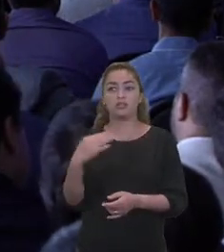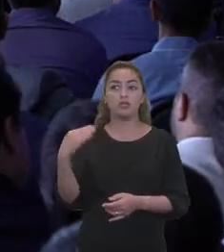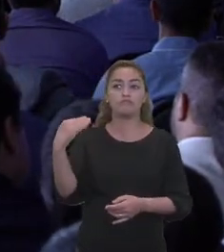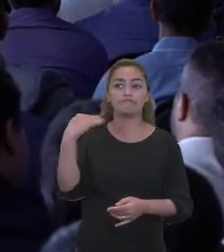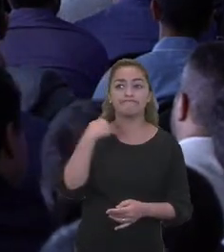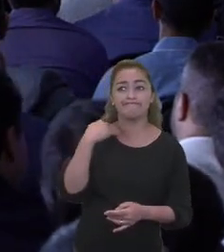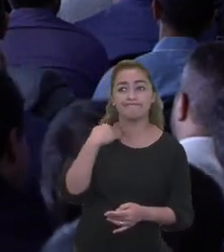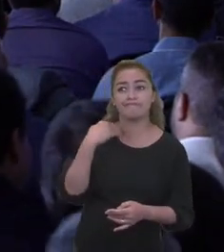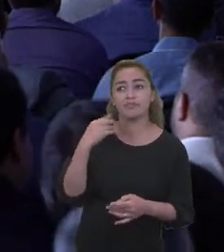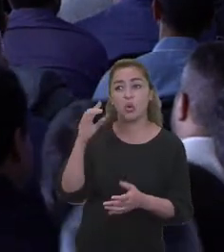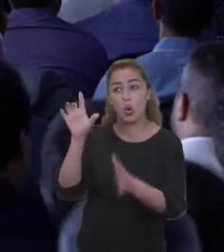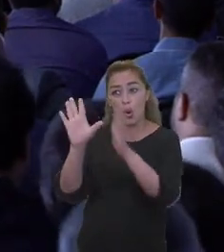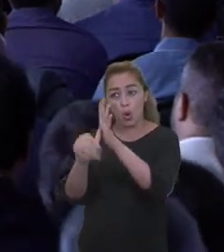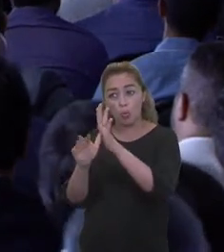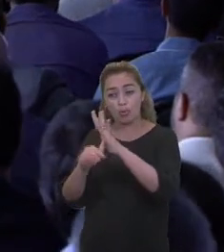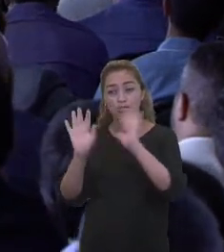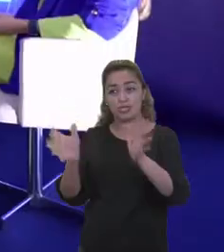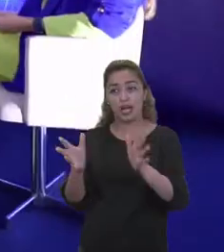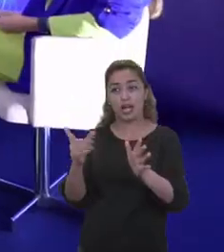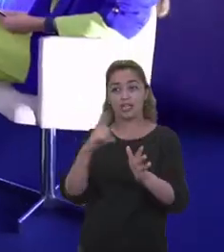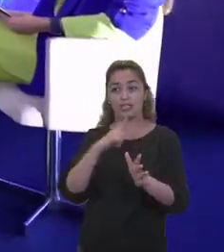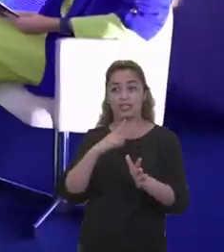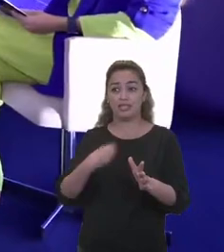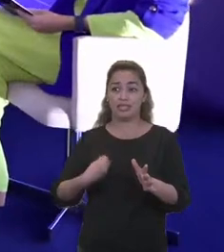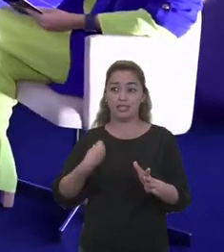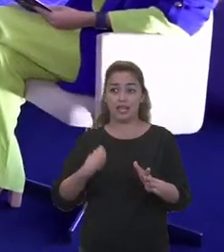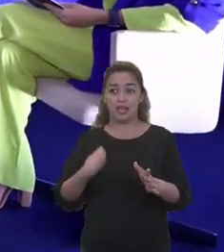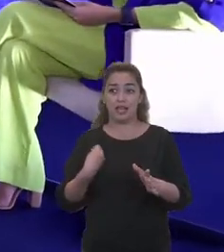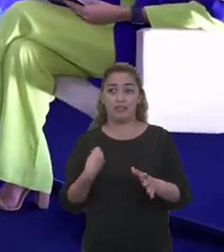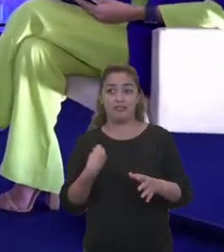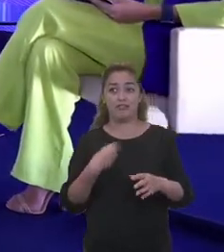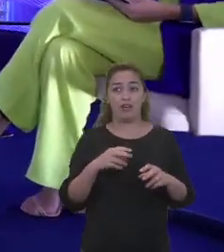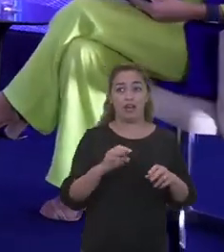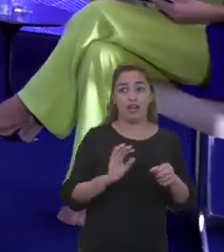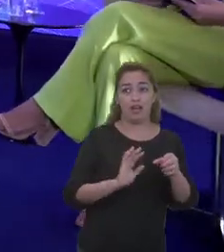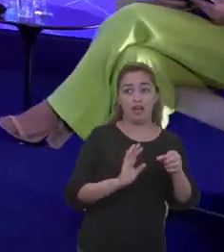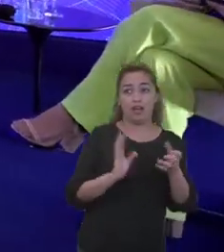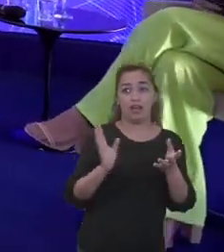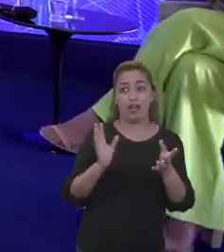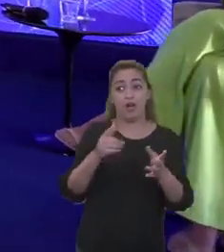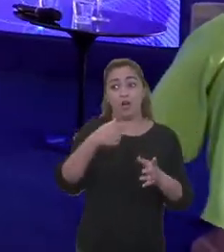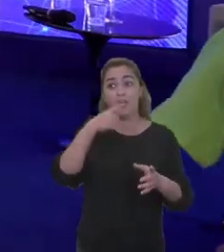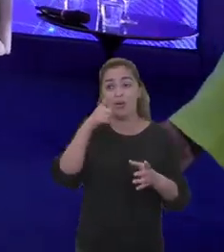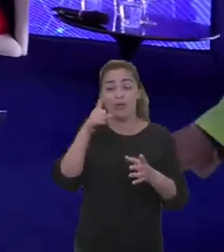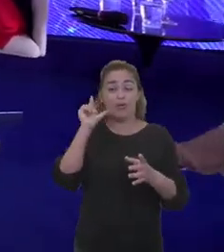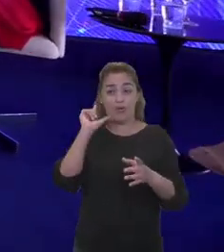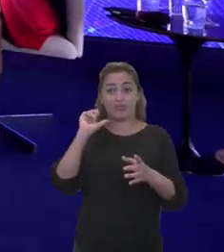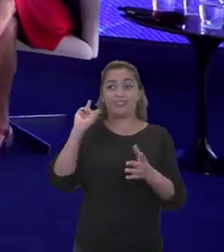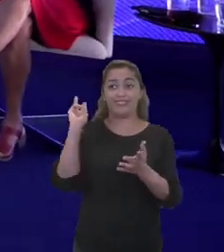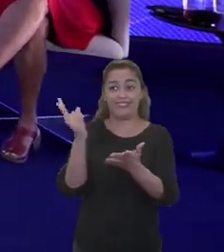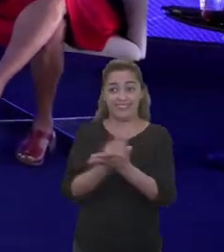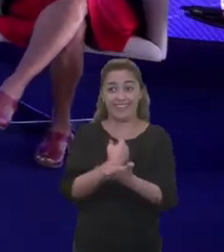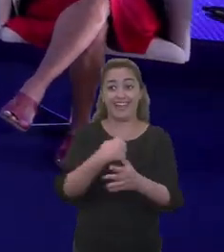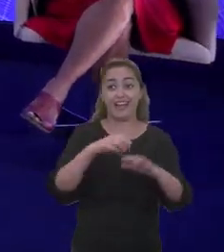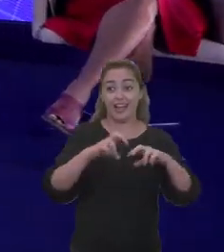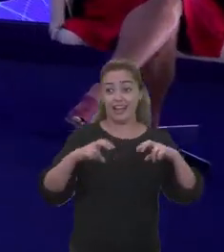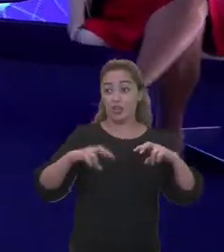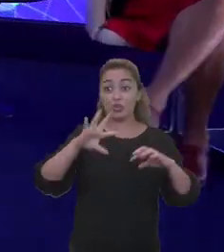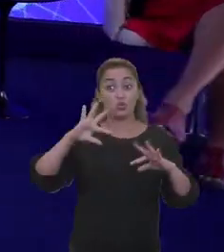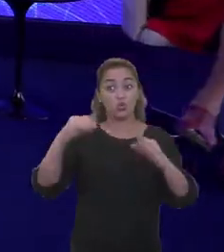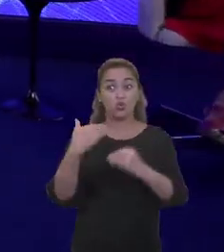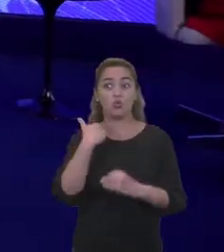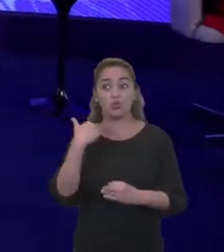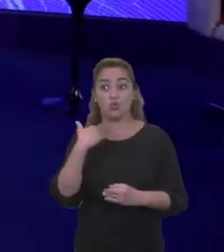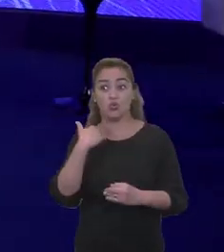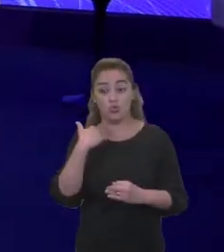were all present in my dinner. My father was arrested for bank robbery, and all the banks he tried to rob, they were sponsoring my